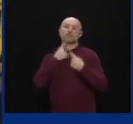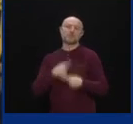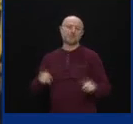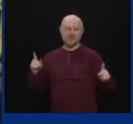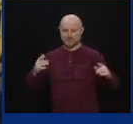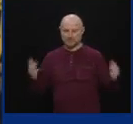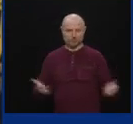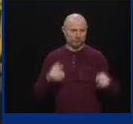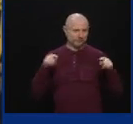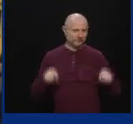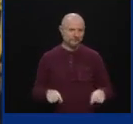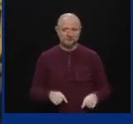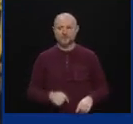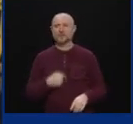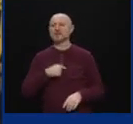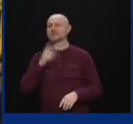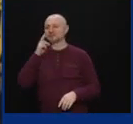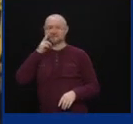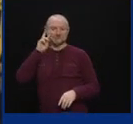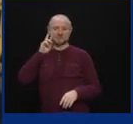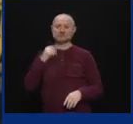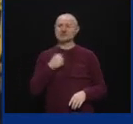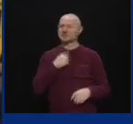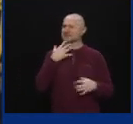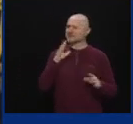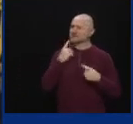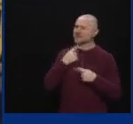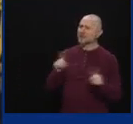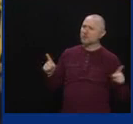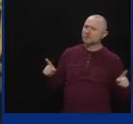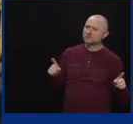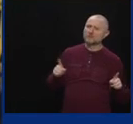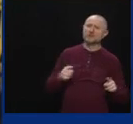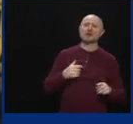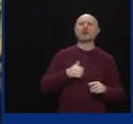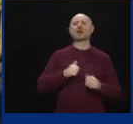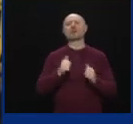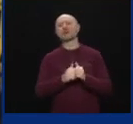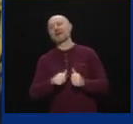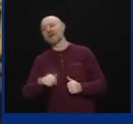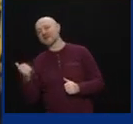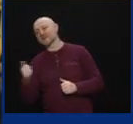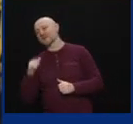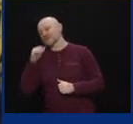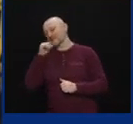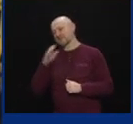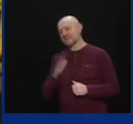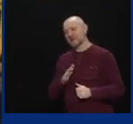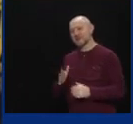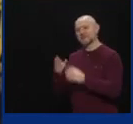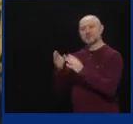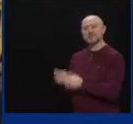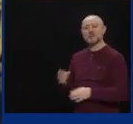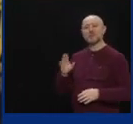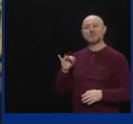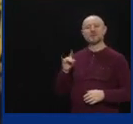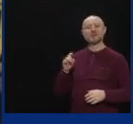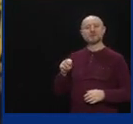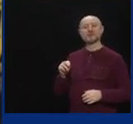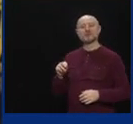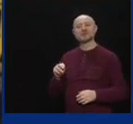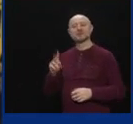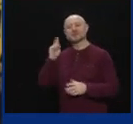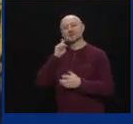a couple days ago, I made another announcement with another female member of the Biden administration, Secretary of Interior